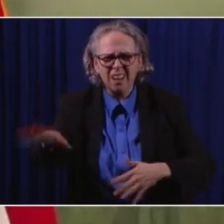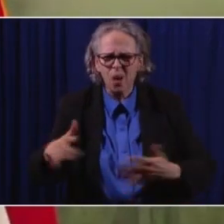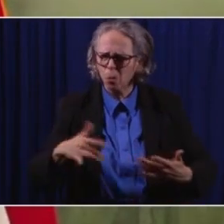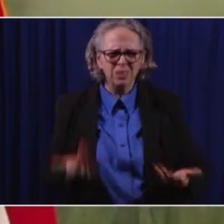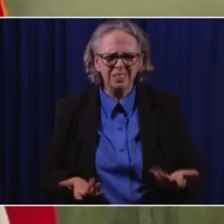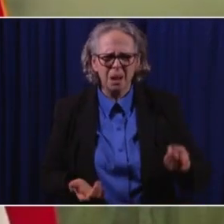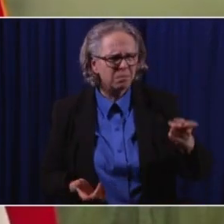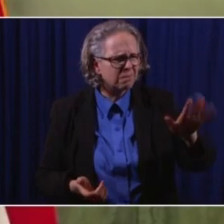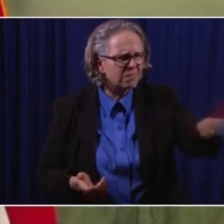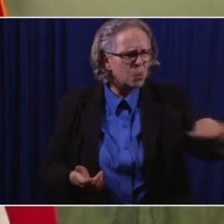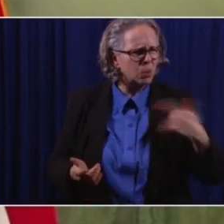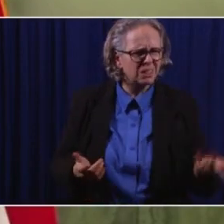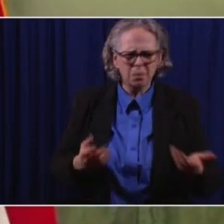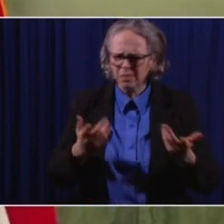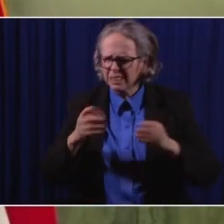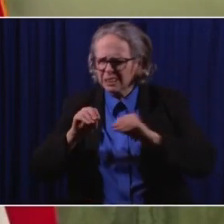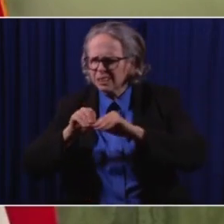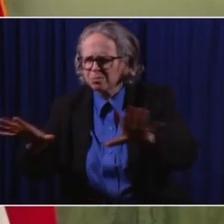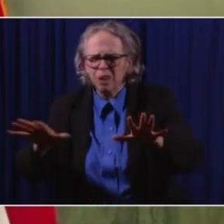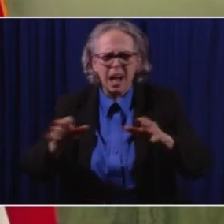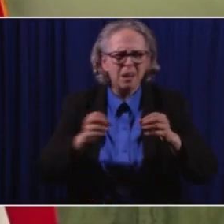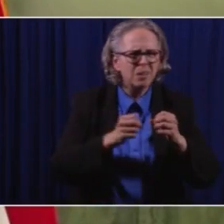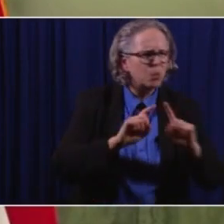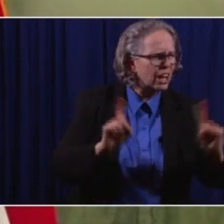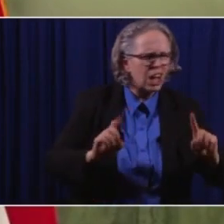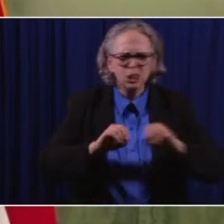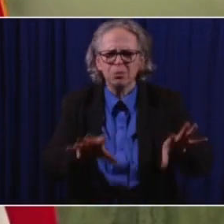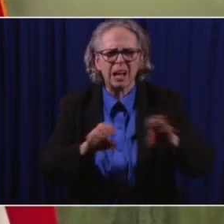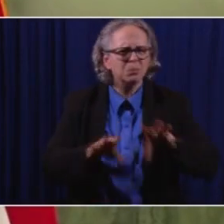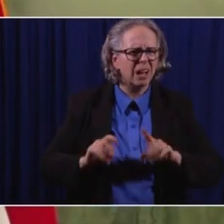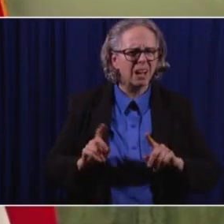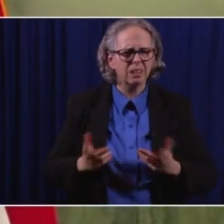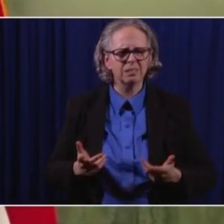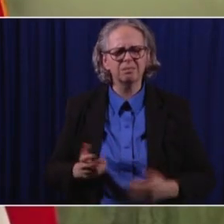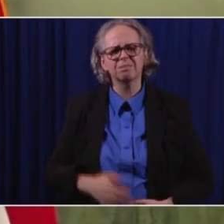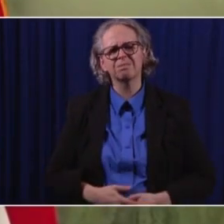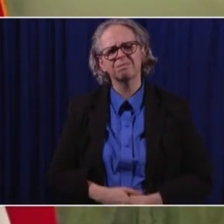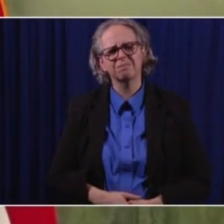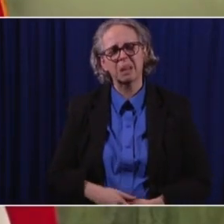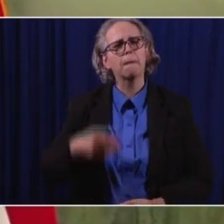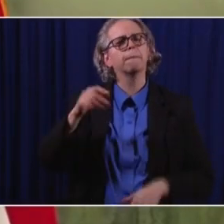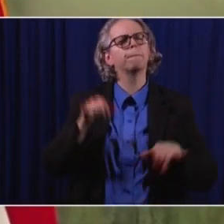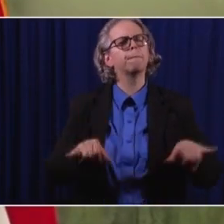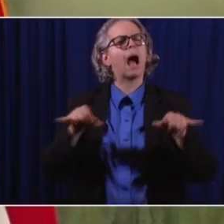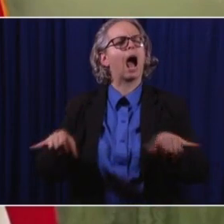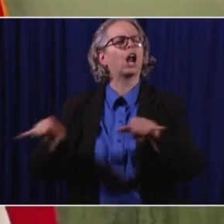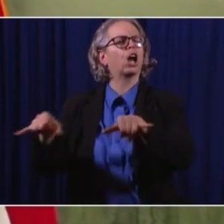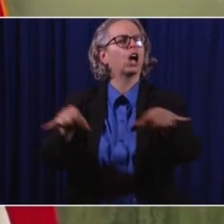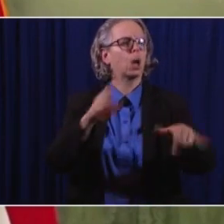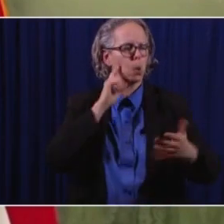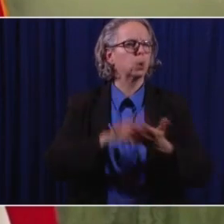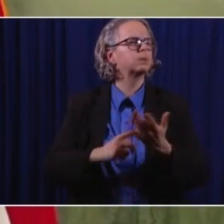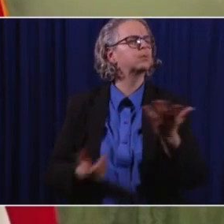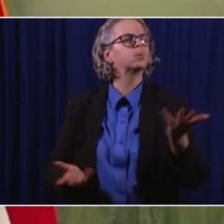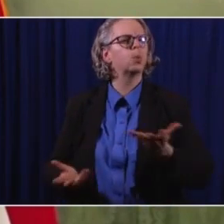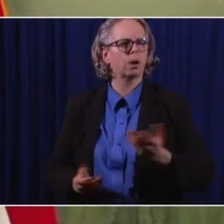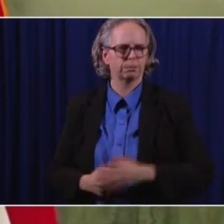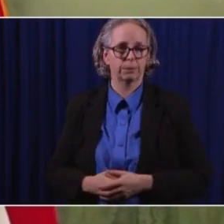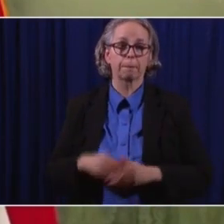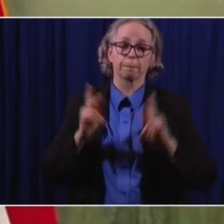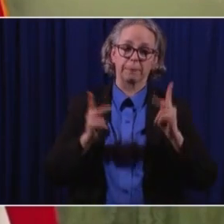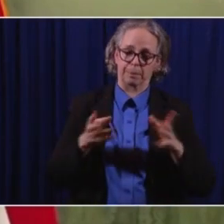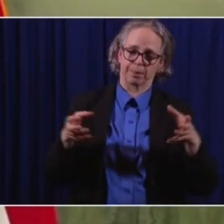spread, lax social distancing, not enough people wearing masks, not enough people following quarantine and